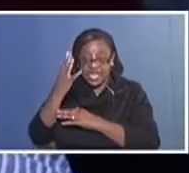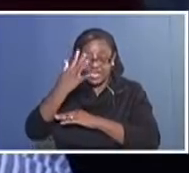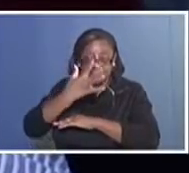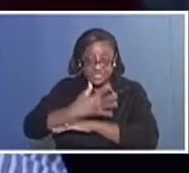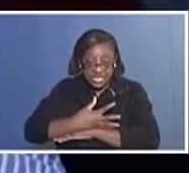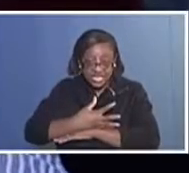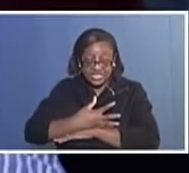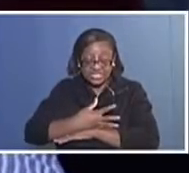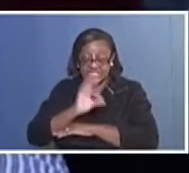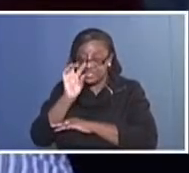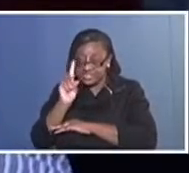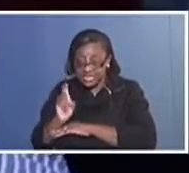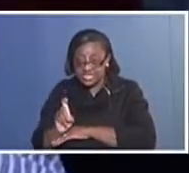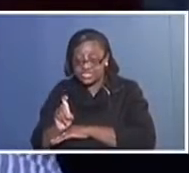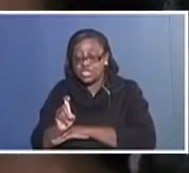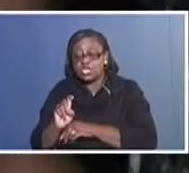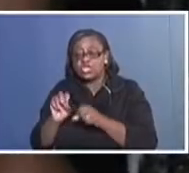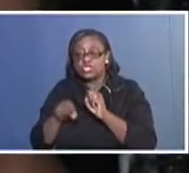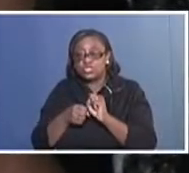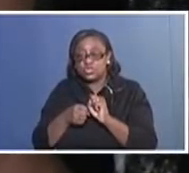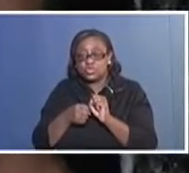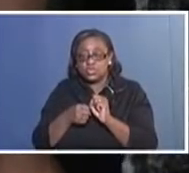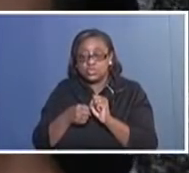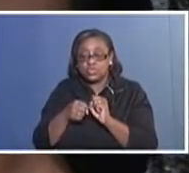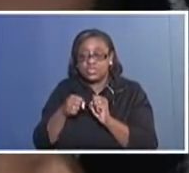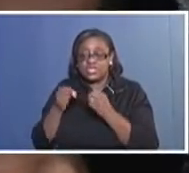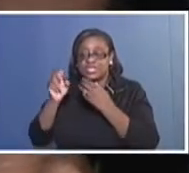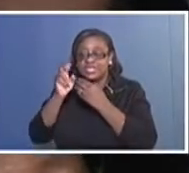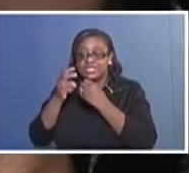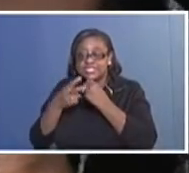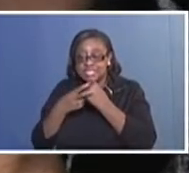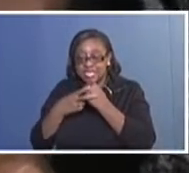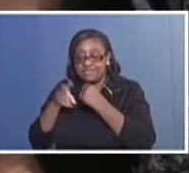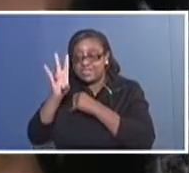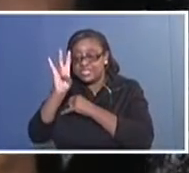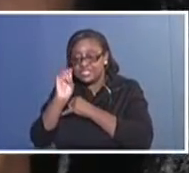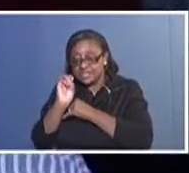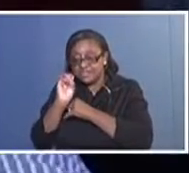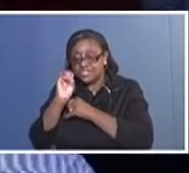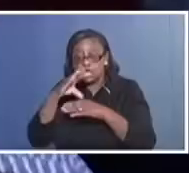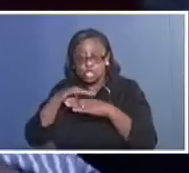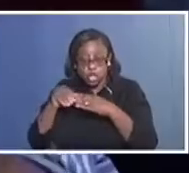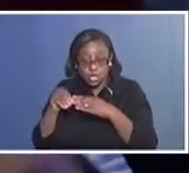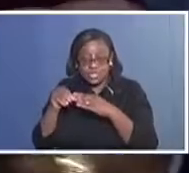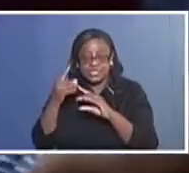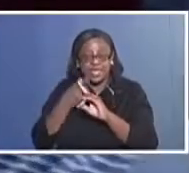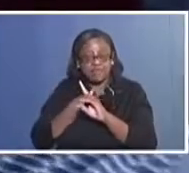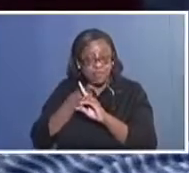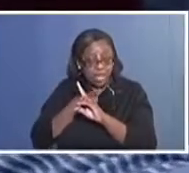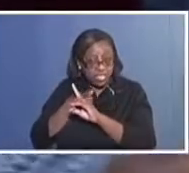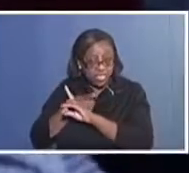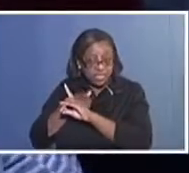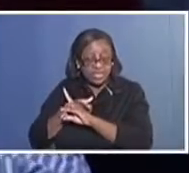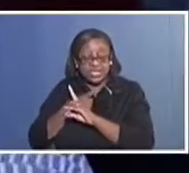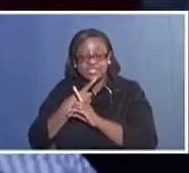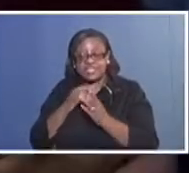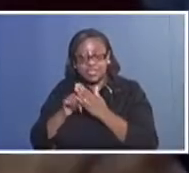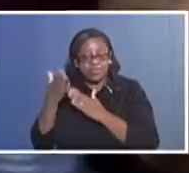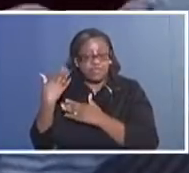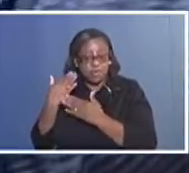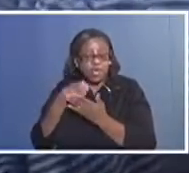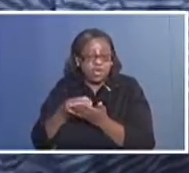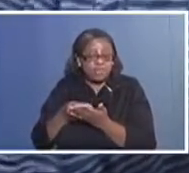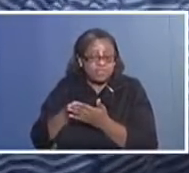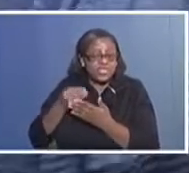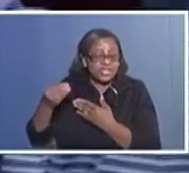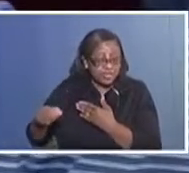which means that they're saving at least $70 per month. Because before, of course, they had to shell that out of their pockets